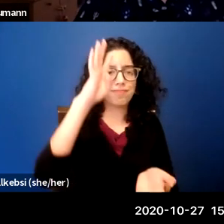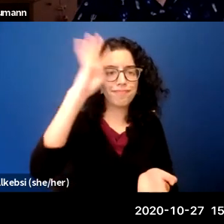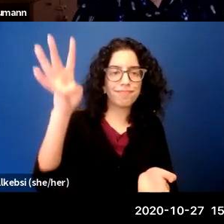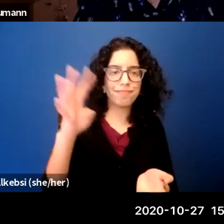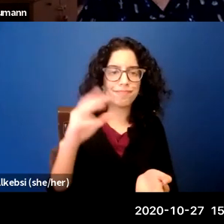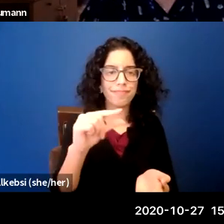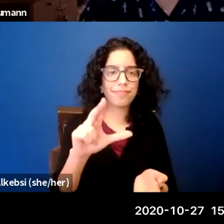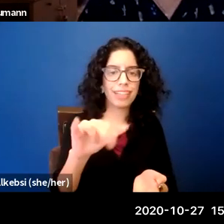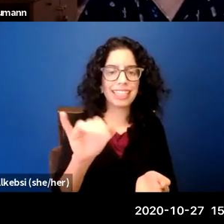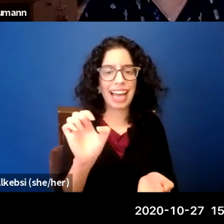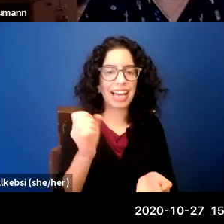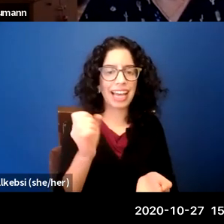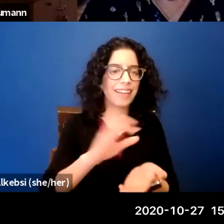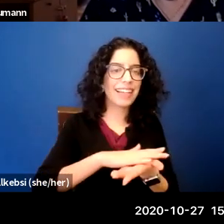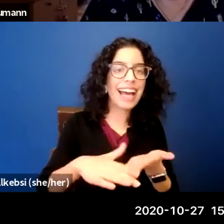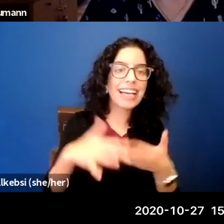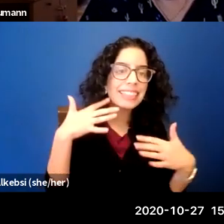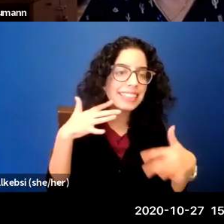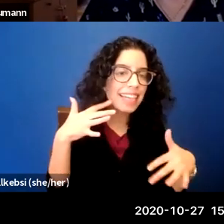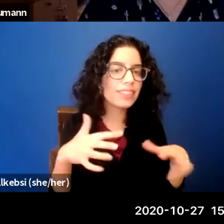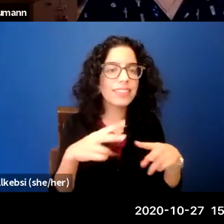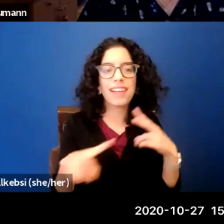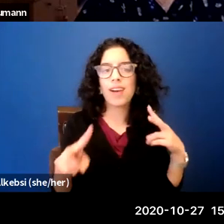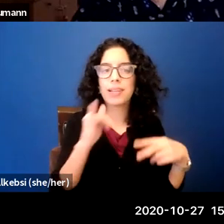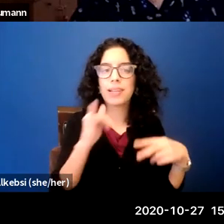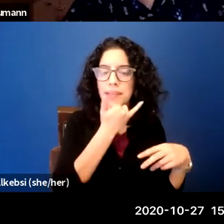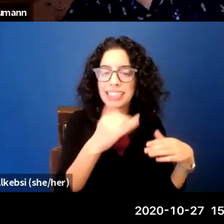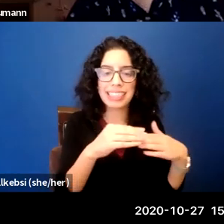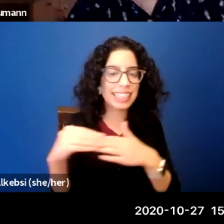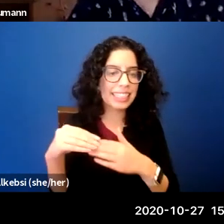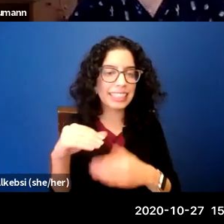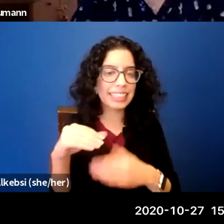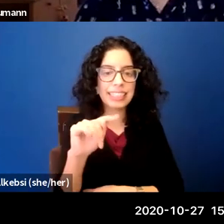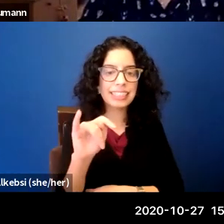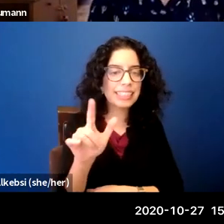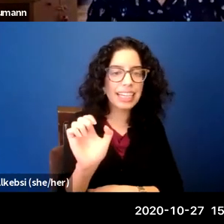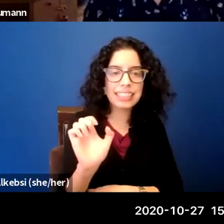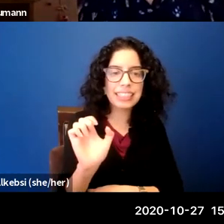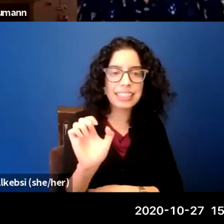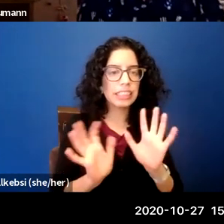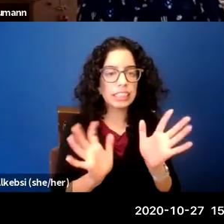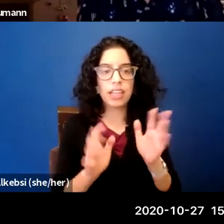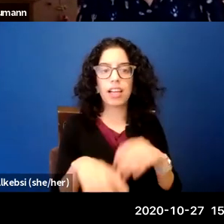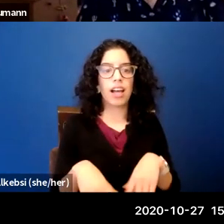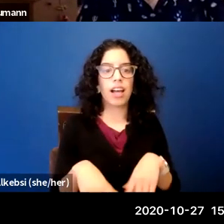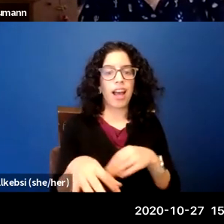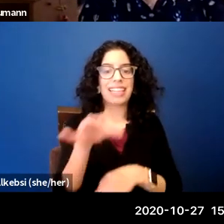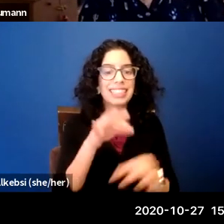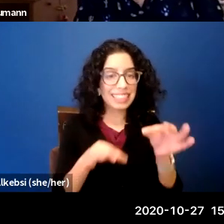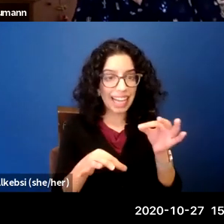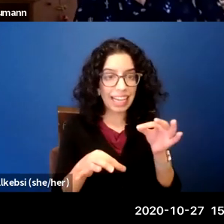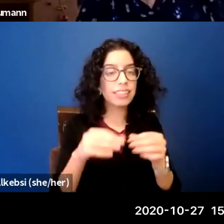ADA rather than strengthen it under the guise of a nice sounding, very misleading title.